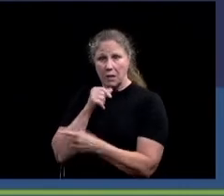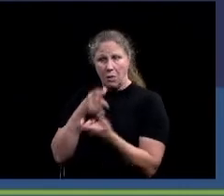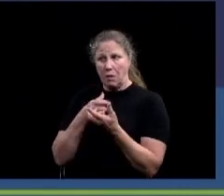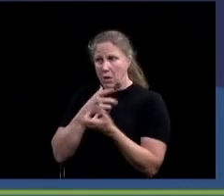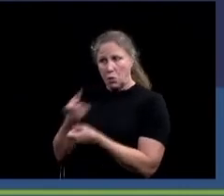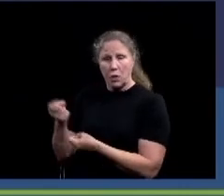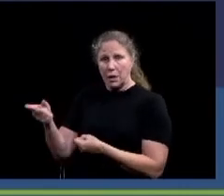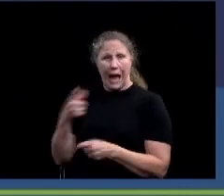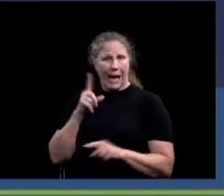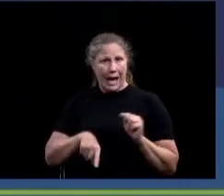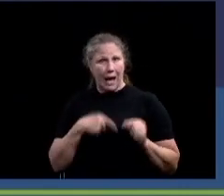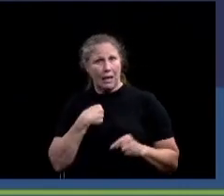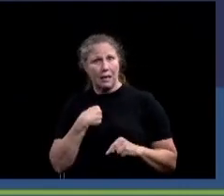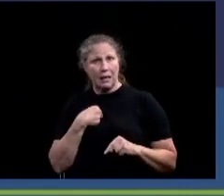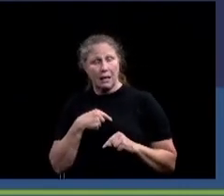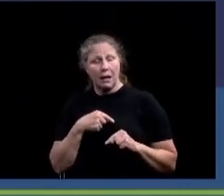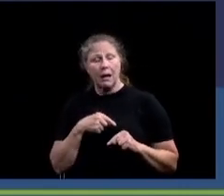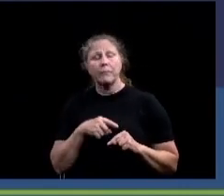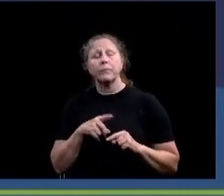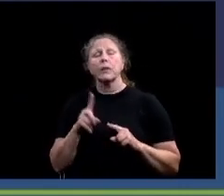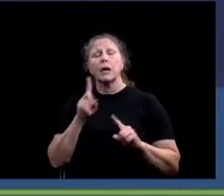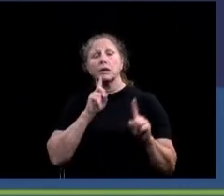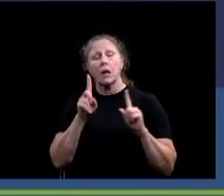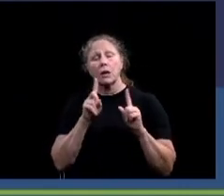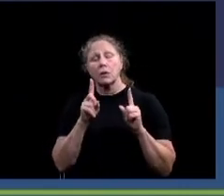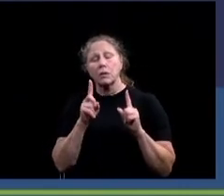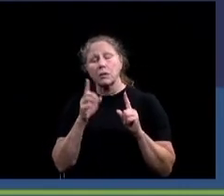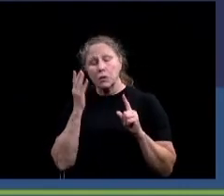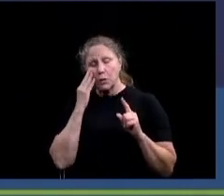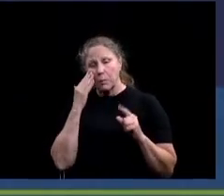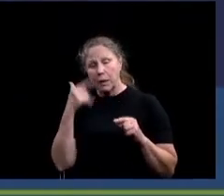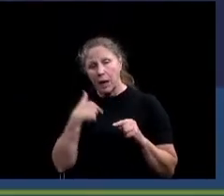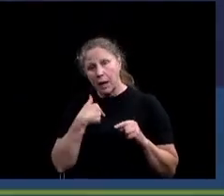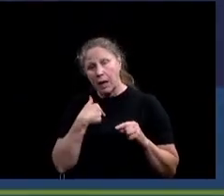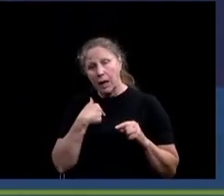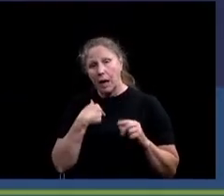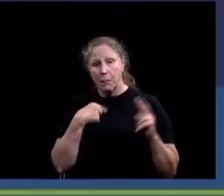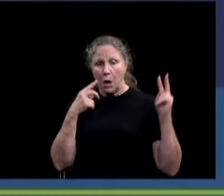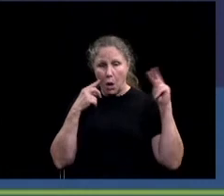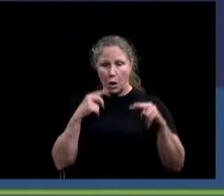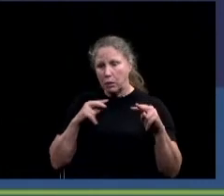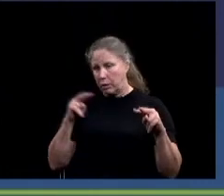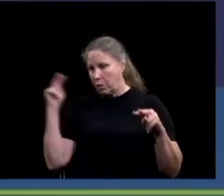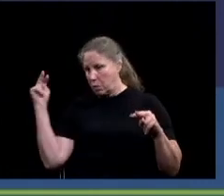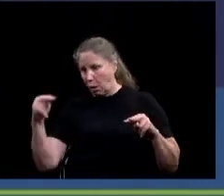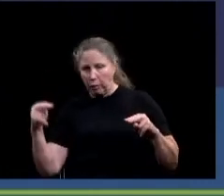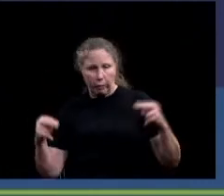so me, I got to look at it from all kinds of perspectives. So I called every cop I knew.